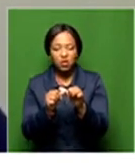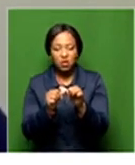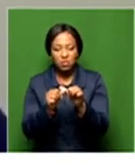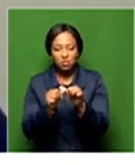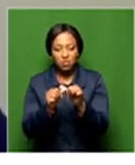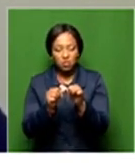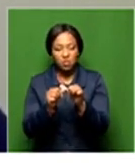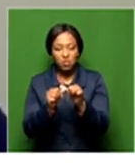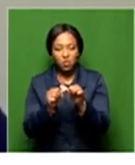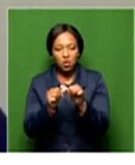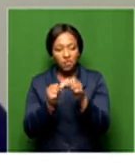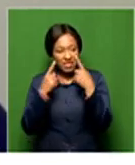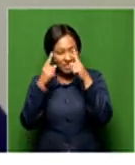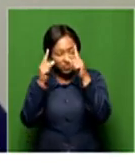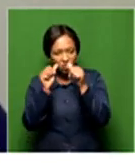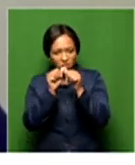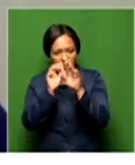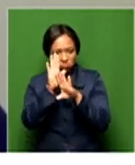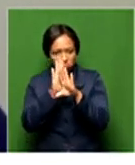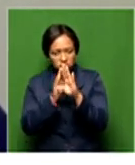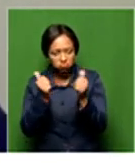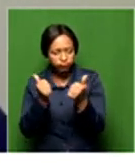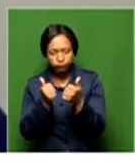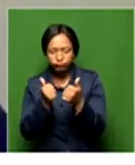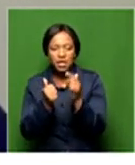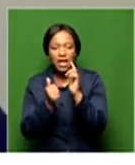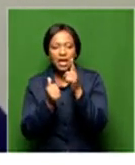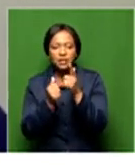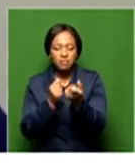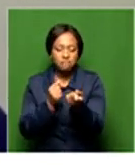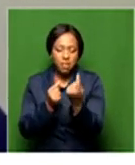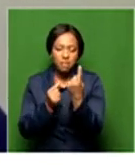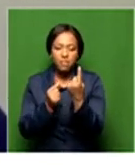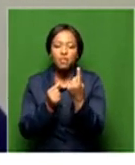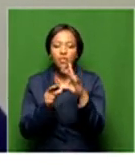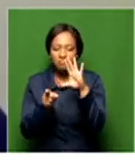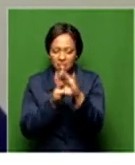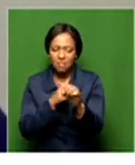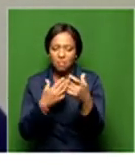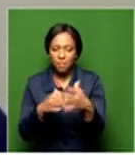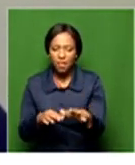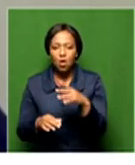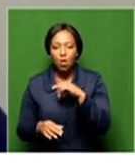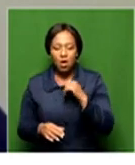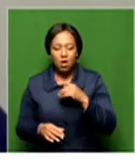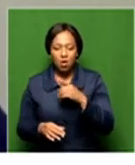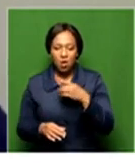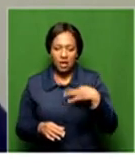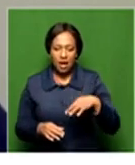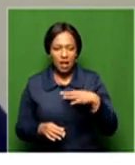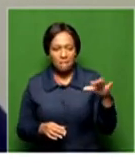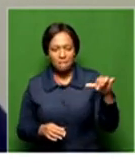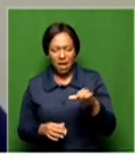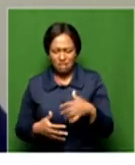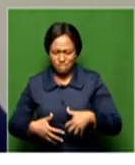to manifest into any form of success. And I think that is what we are seeing later on in the story when she comes back